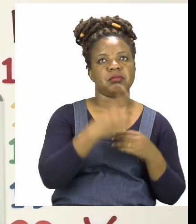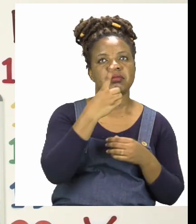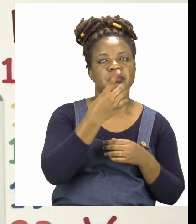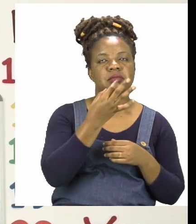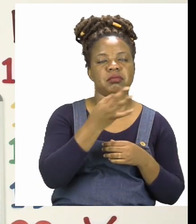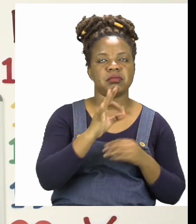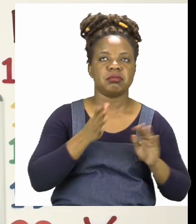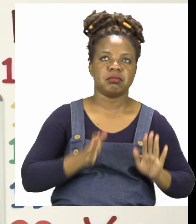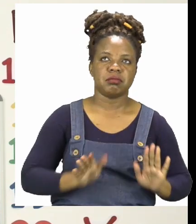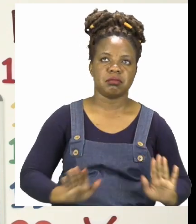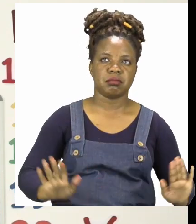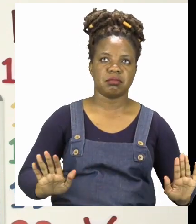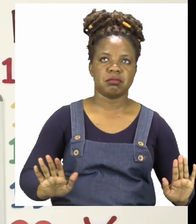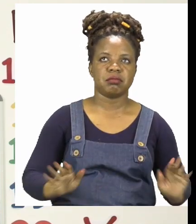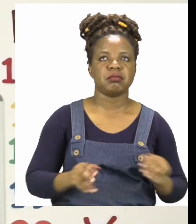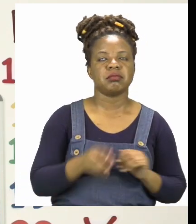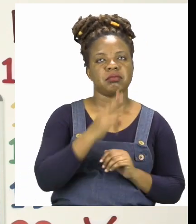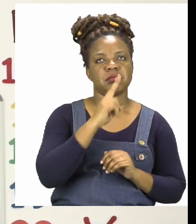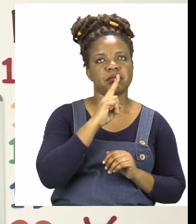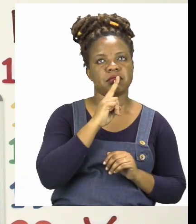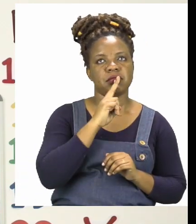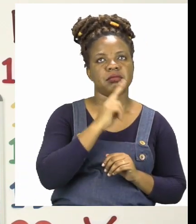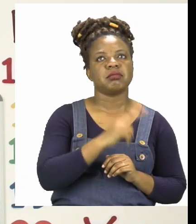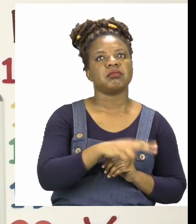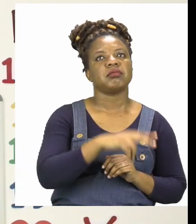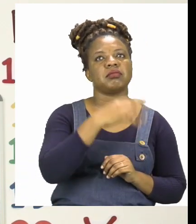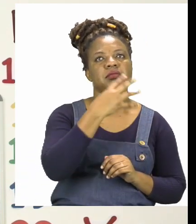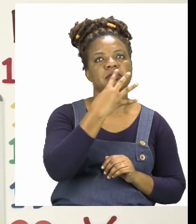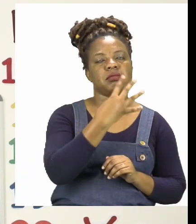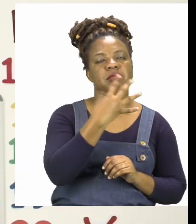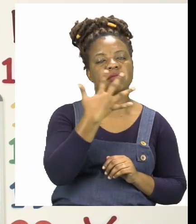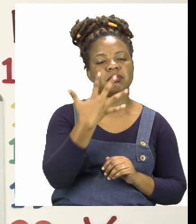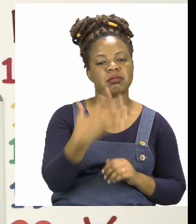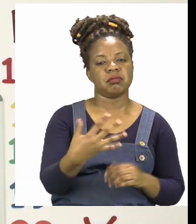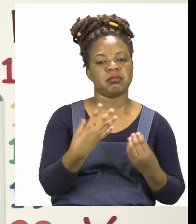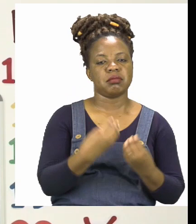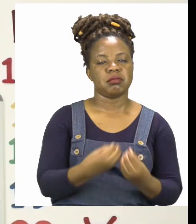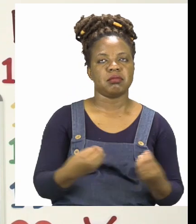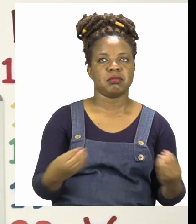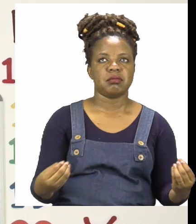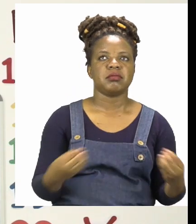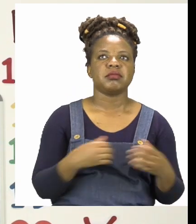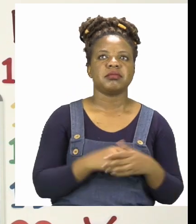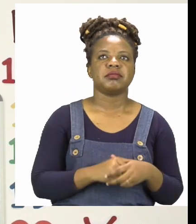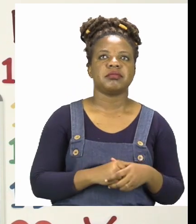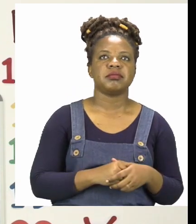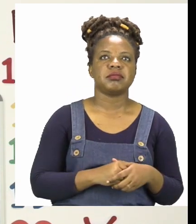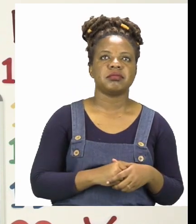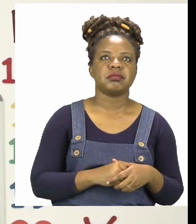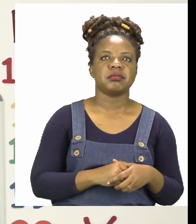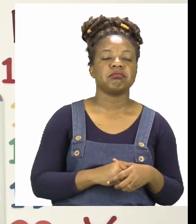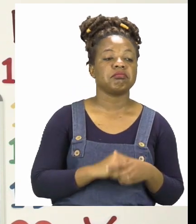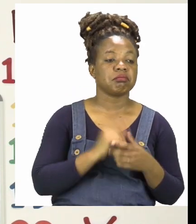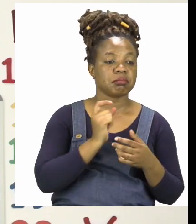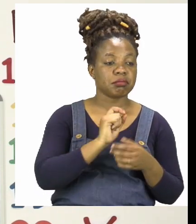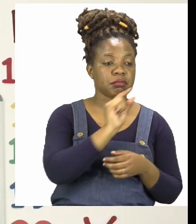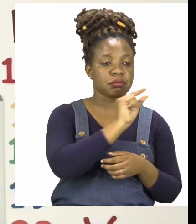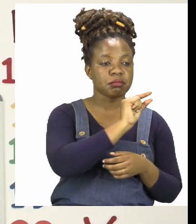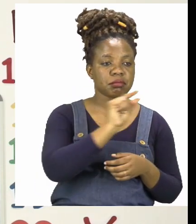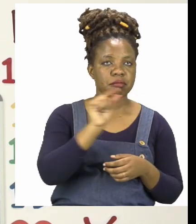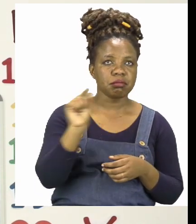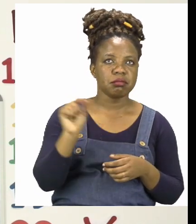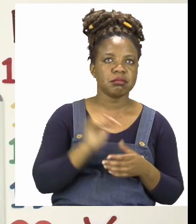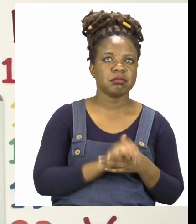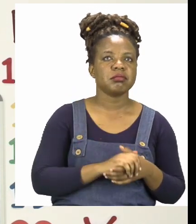girls equals 45 children. Then you can write your sentence by saying,